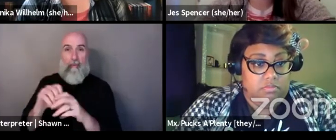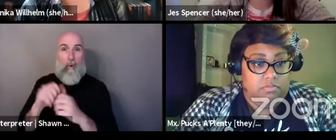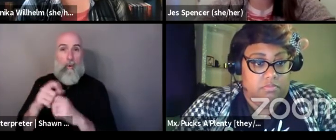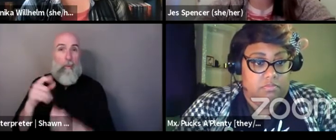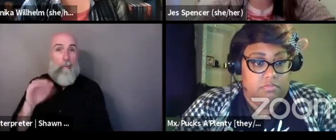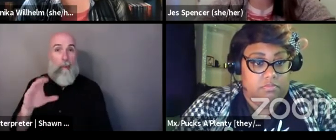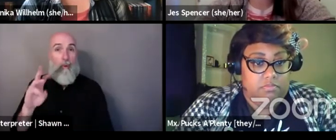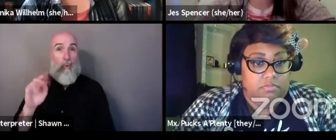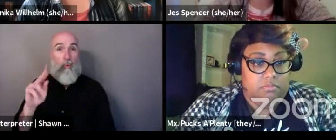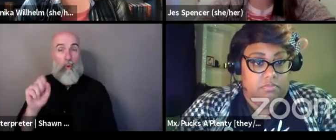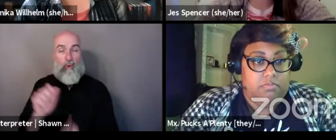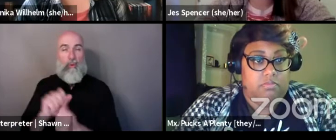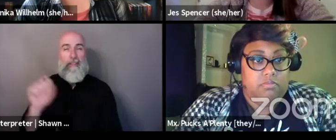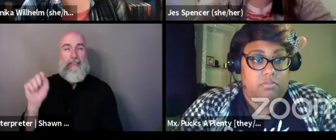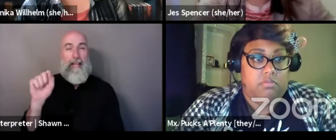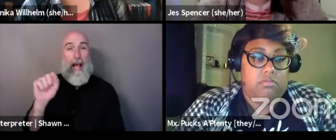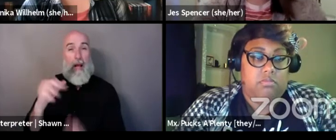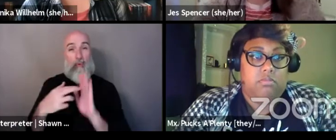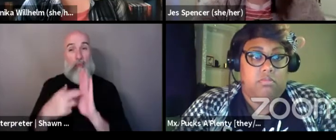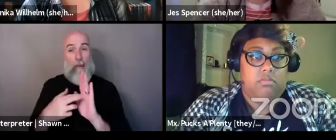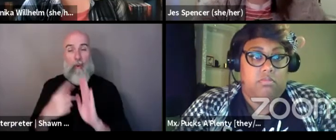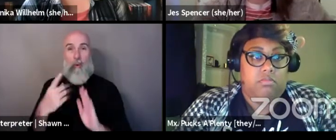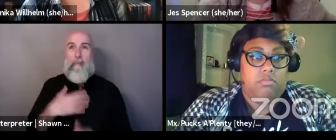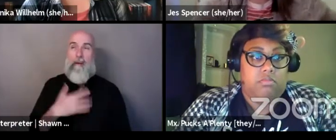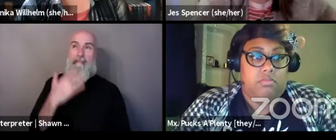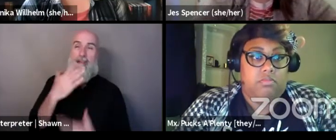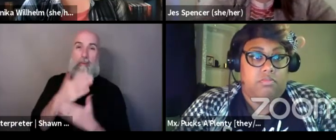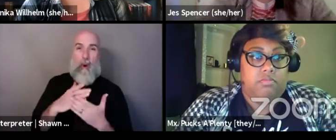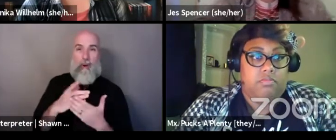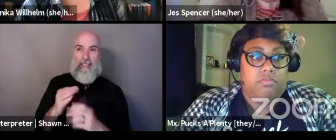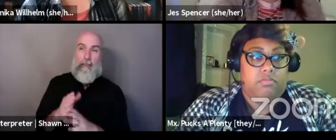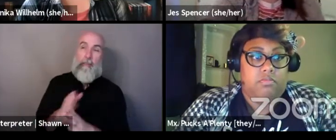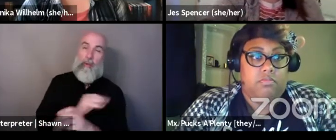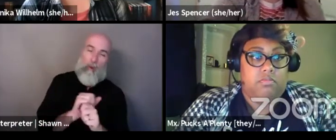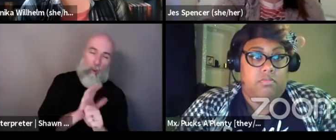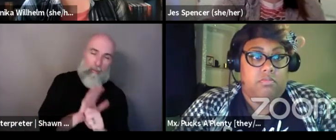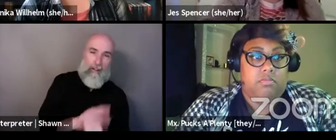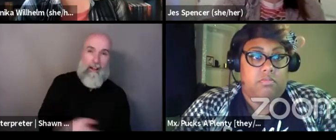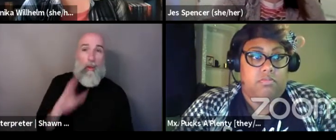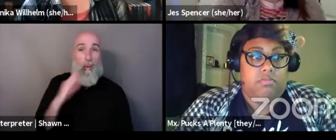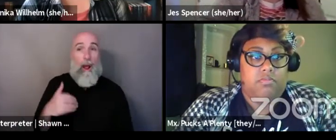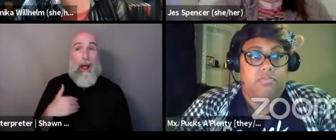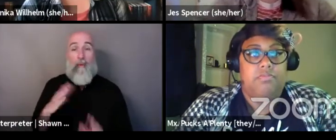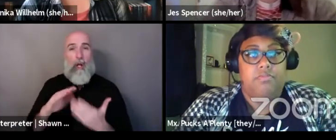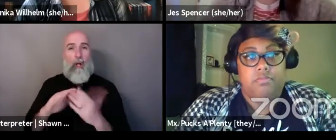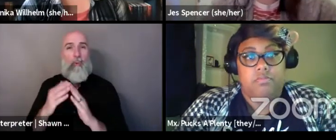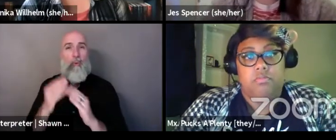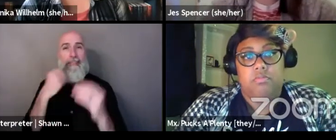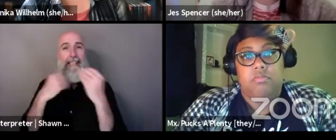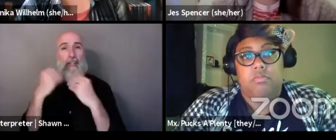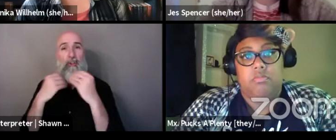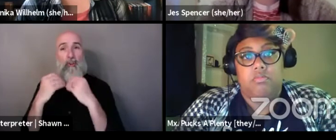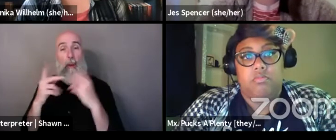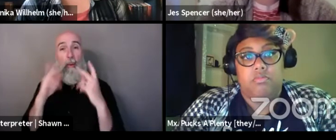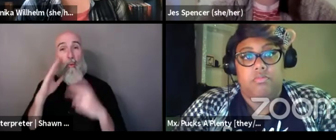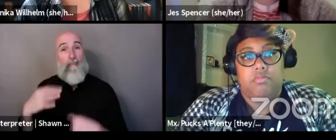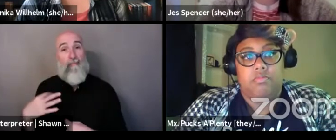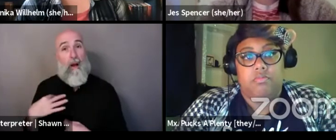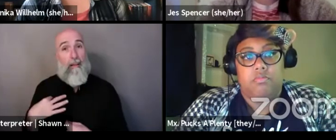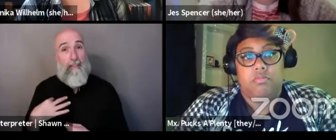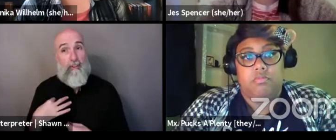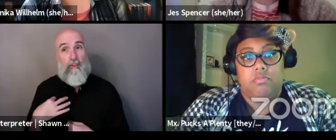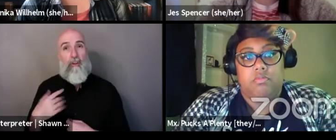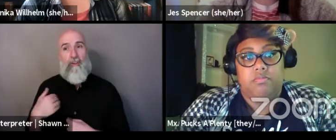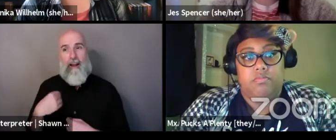Rep. And one of my favorite parts, of course, is also a pre-COVID life, is they would have community dinners and there would be people who would volunteer to